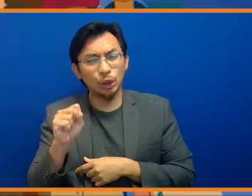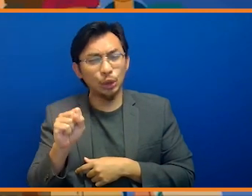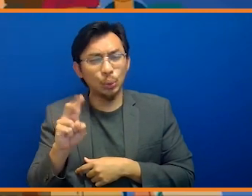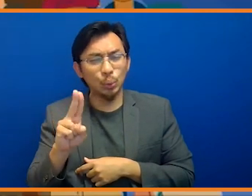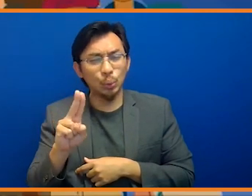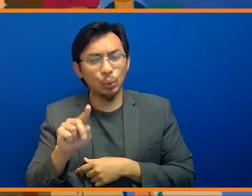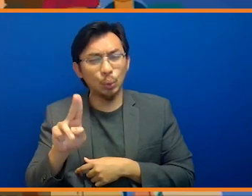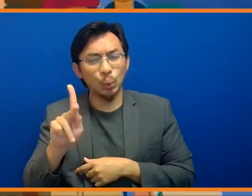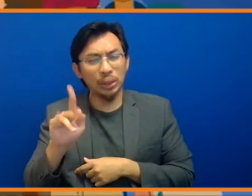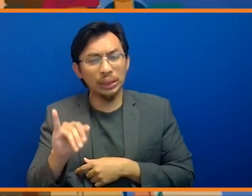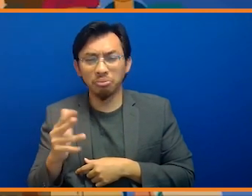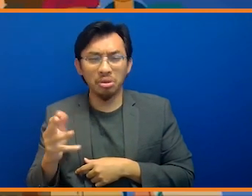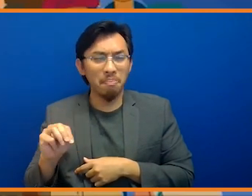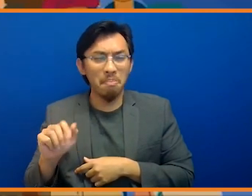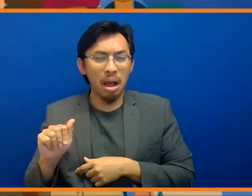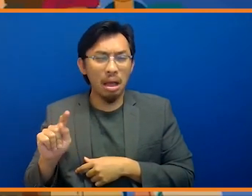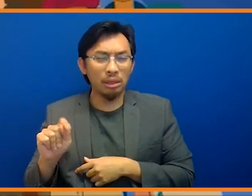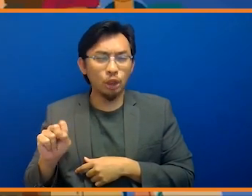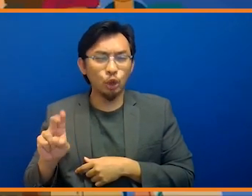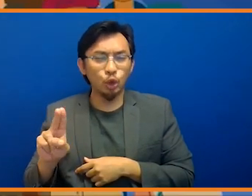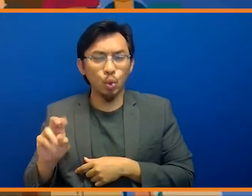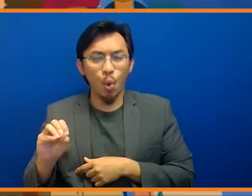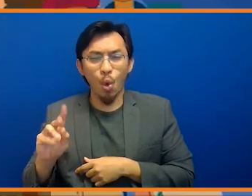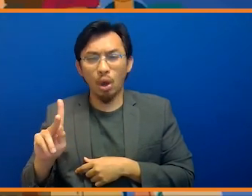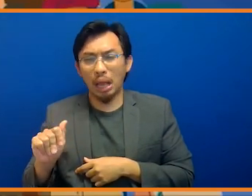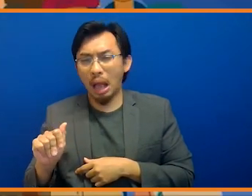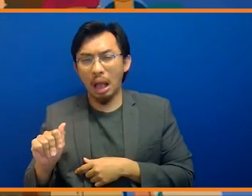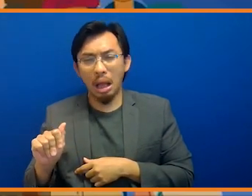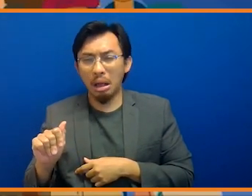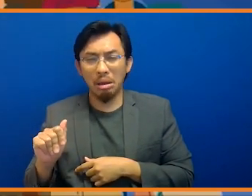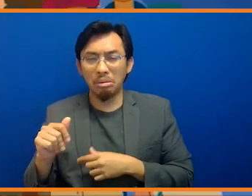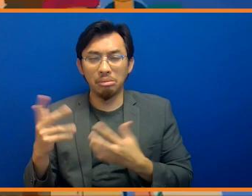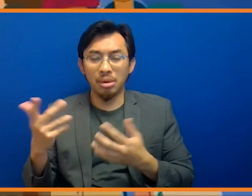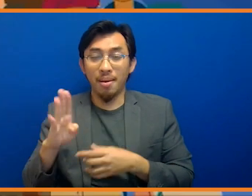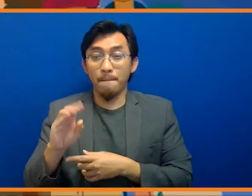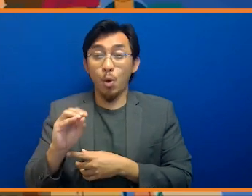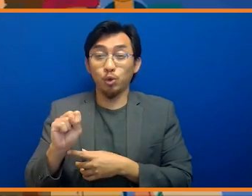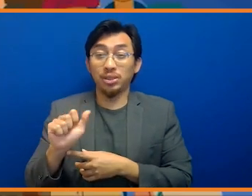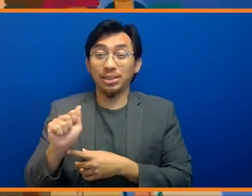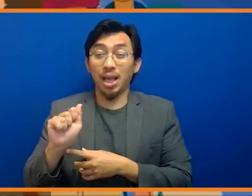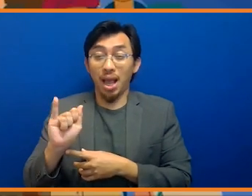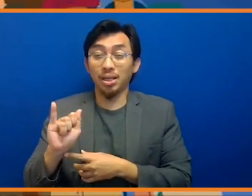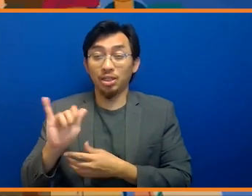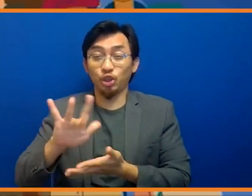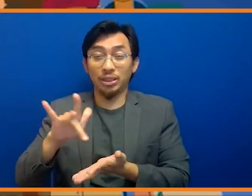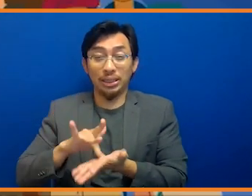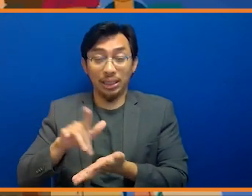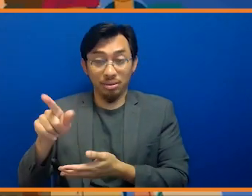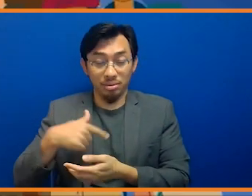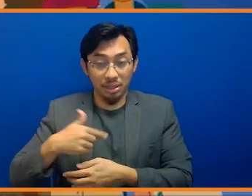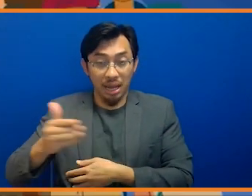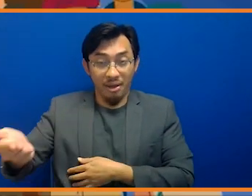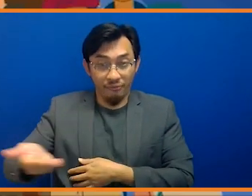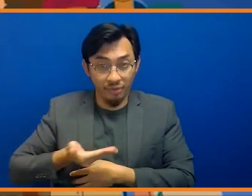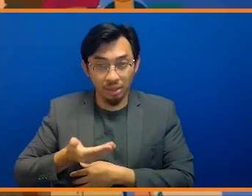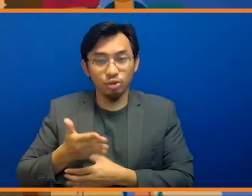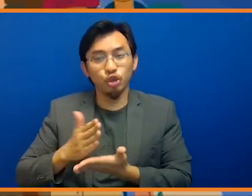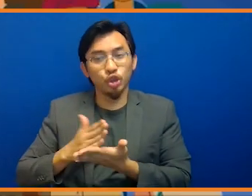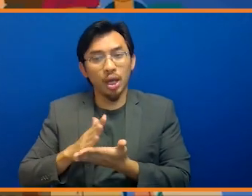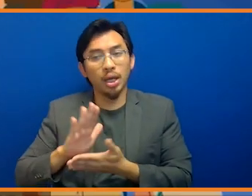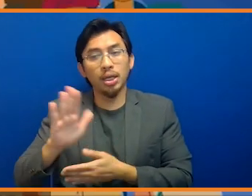Suzuki or Mr. Matsuoka from Rikuzen Takata Bonsai Center. We invite